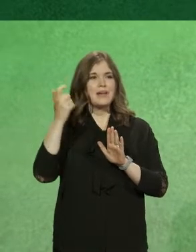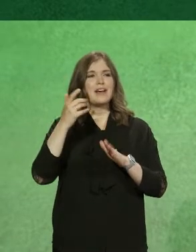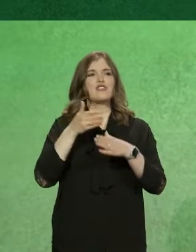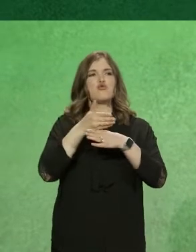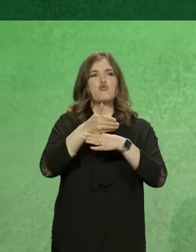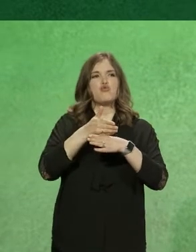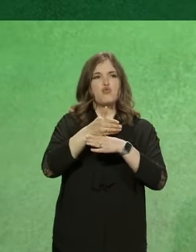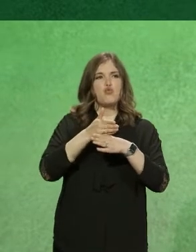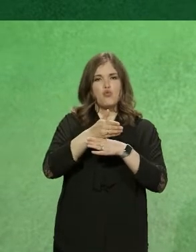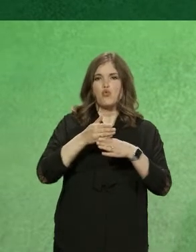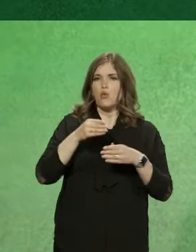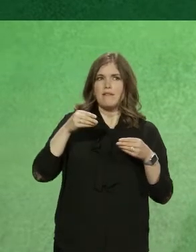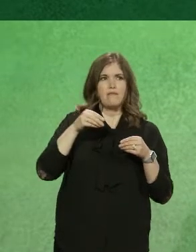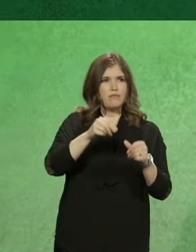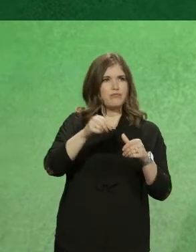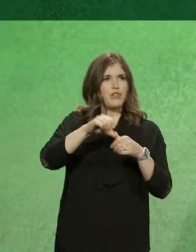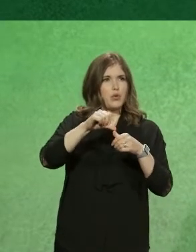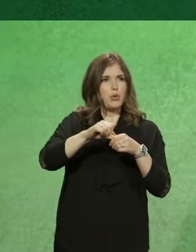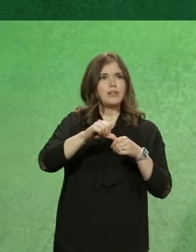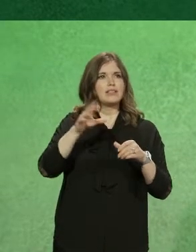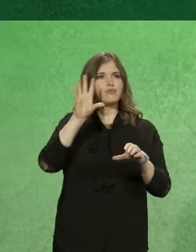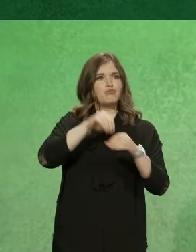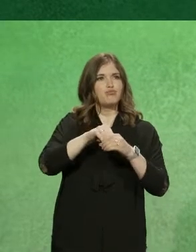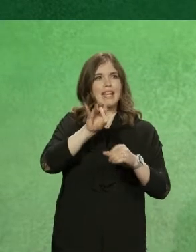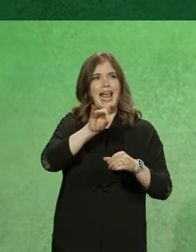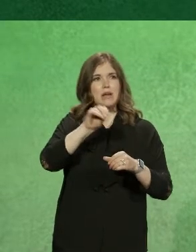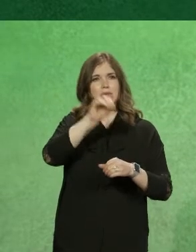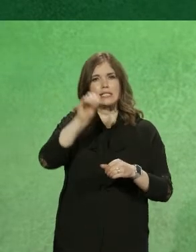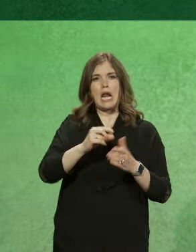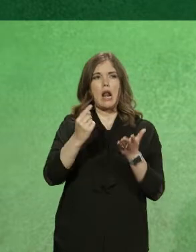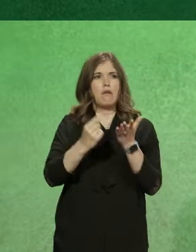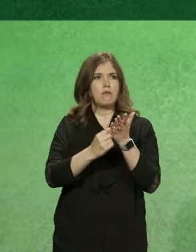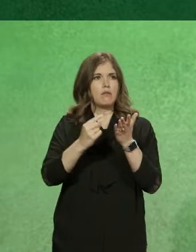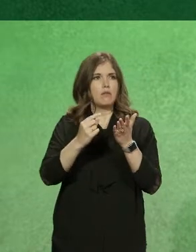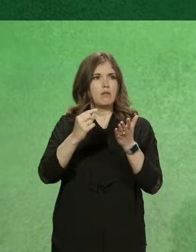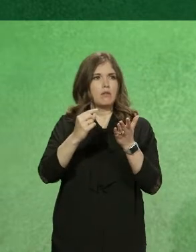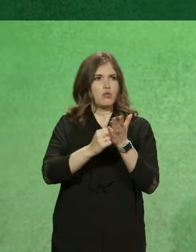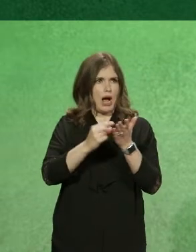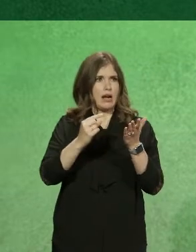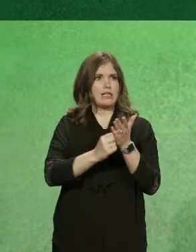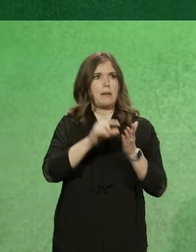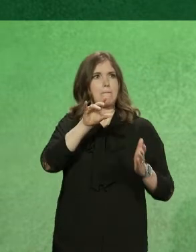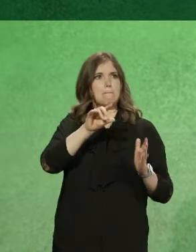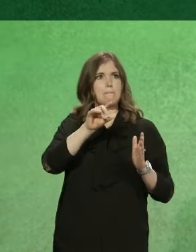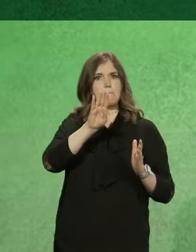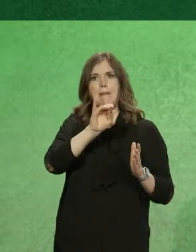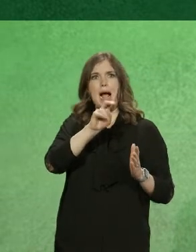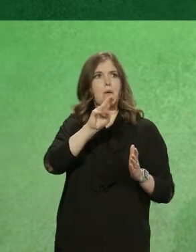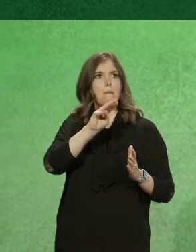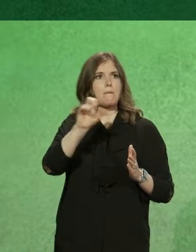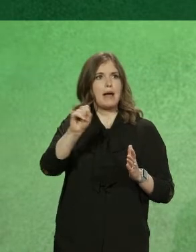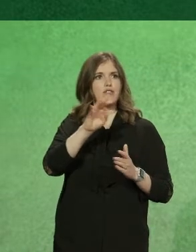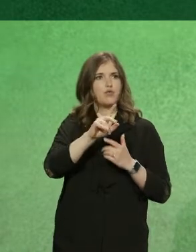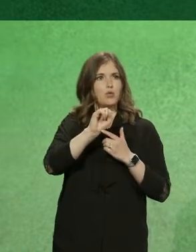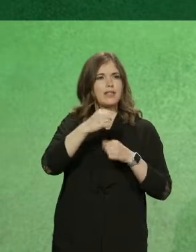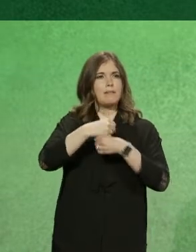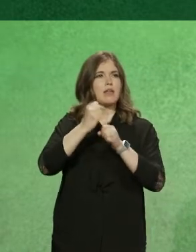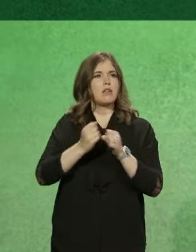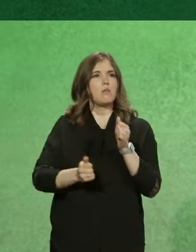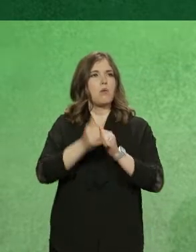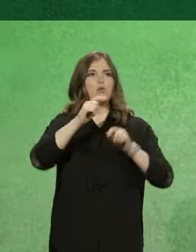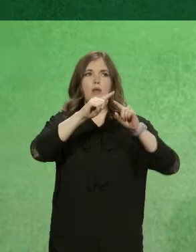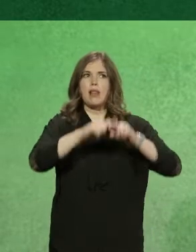contributes to more than 80% of Uganda's biomass fuels, making it the most reliable source of energy for